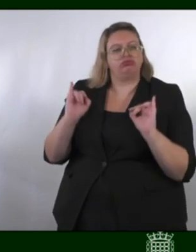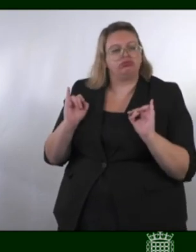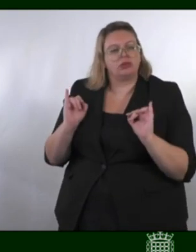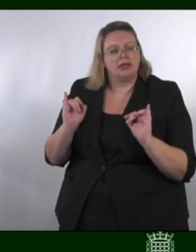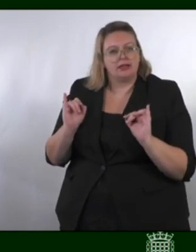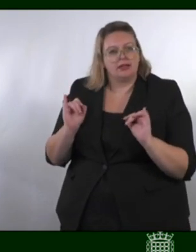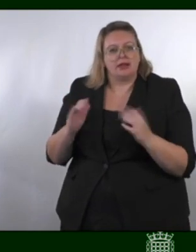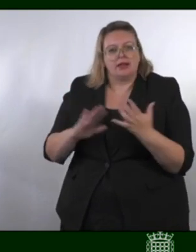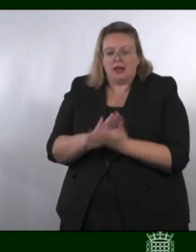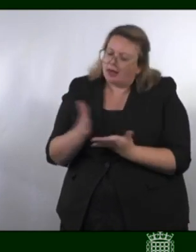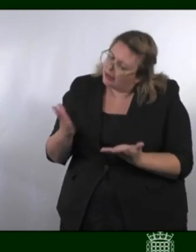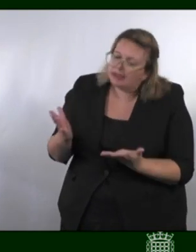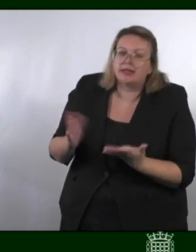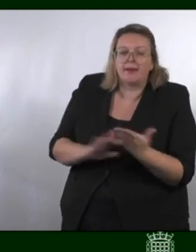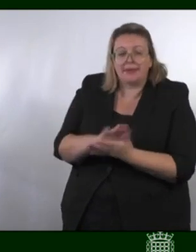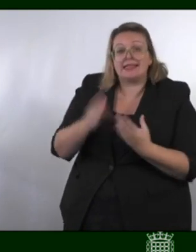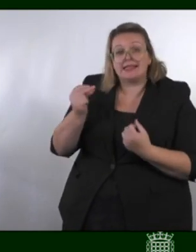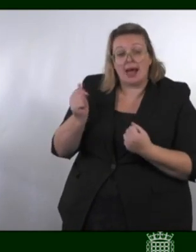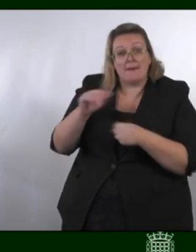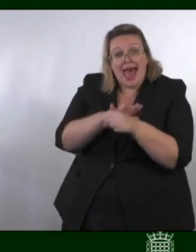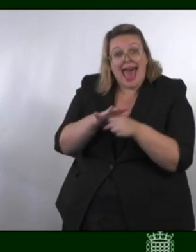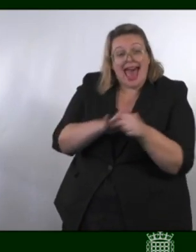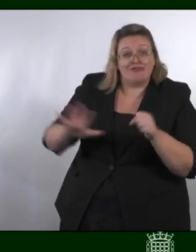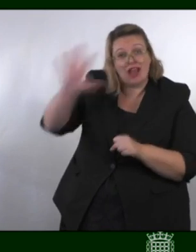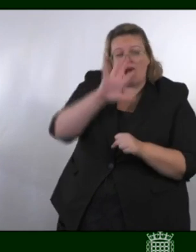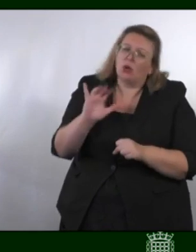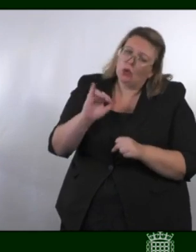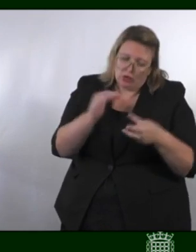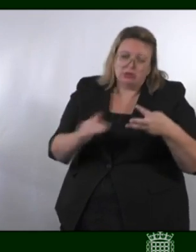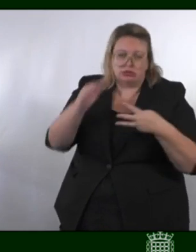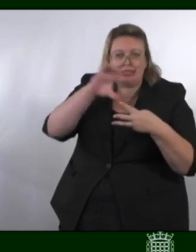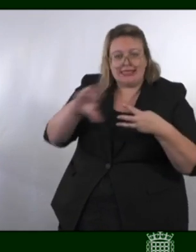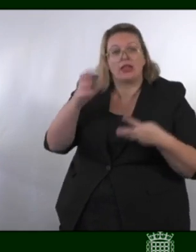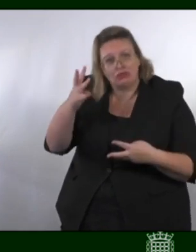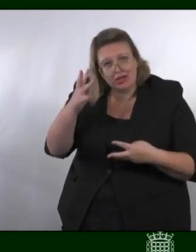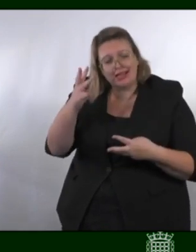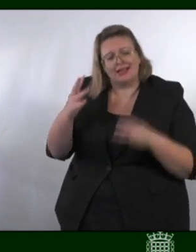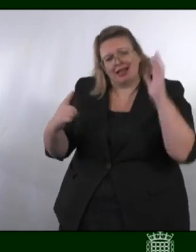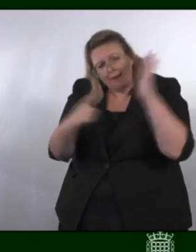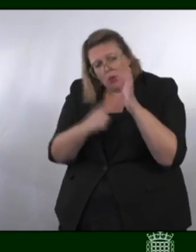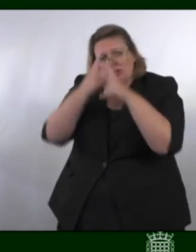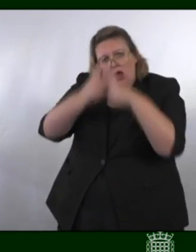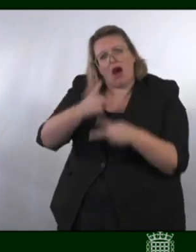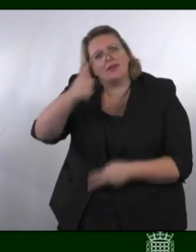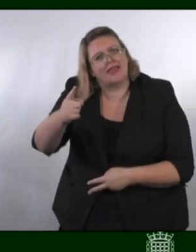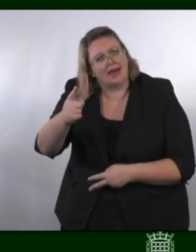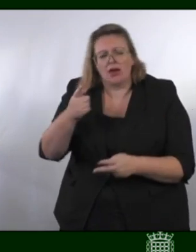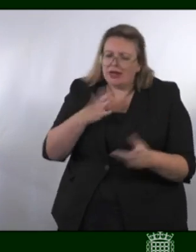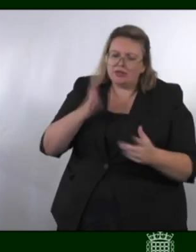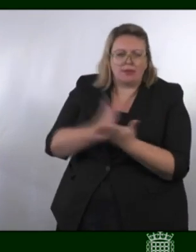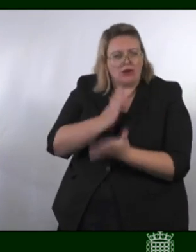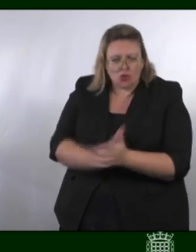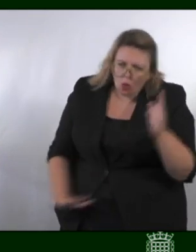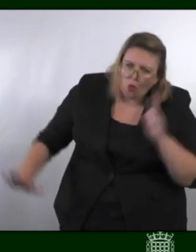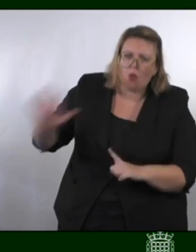we all, and particularly those regions that are now, alas, under Tier 3 restrictions, all the regions of the country bounce back strongly